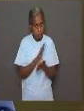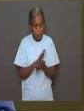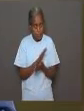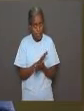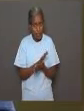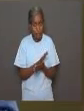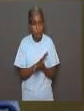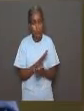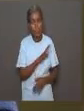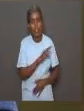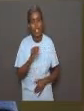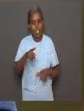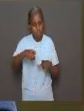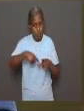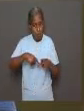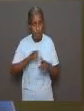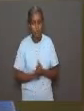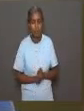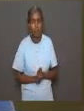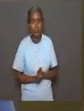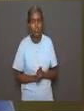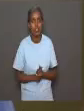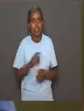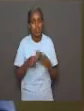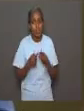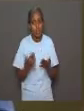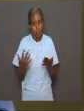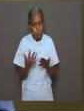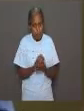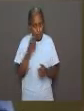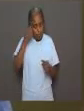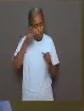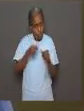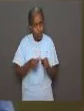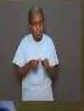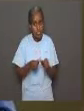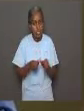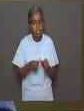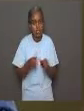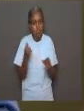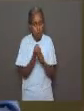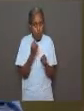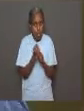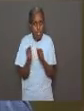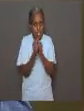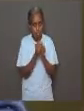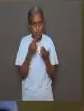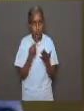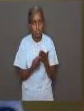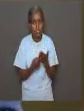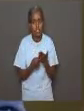paper, and a ruler so that you may take notes as we work through this